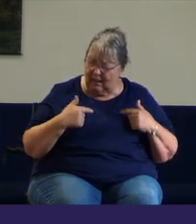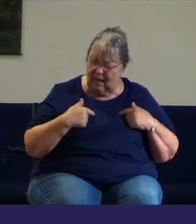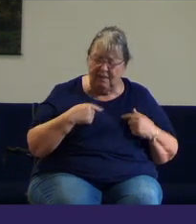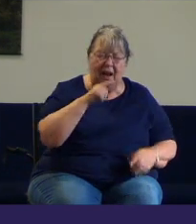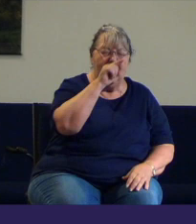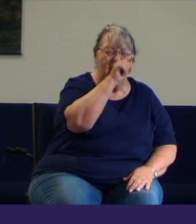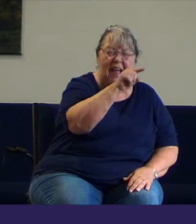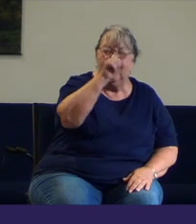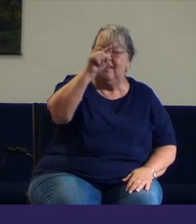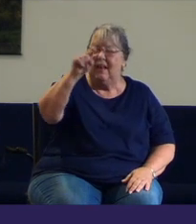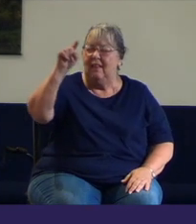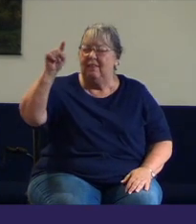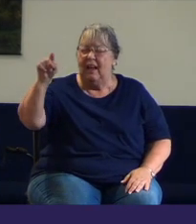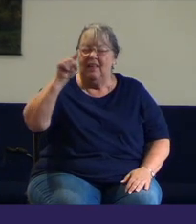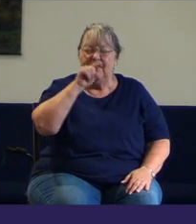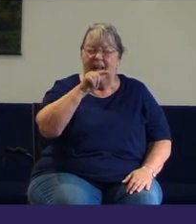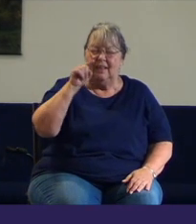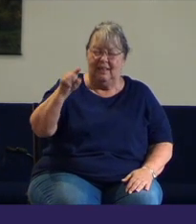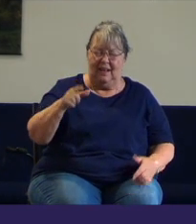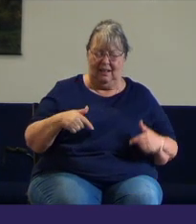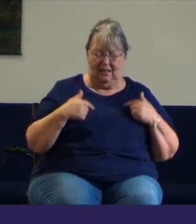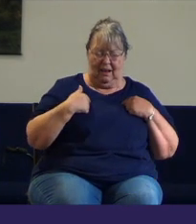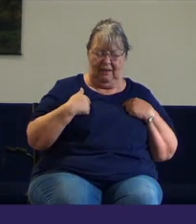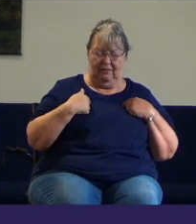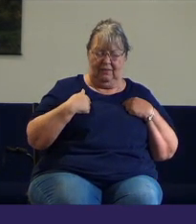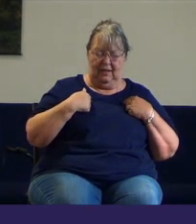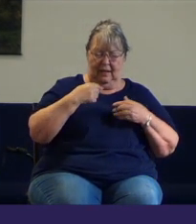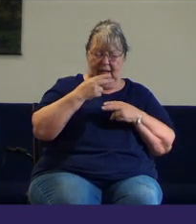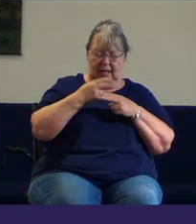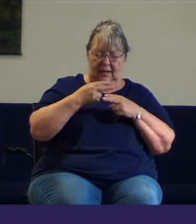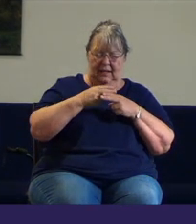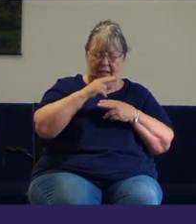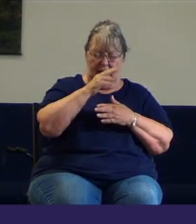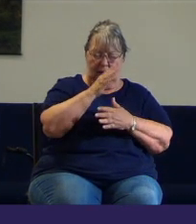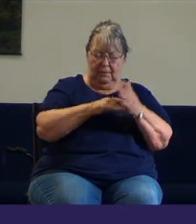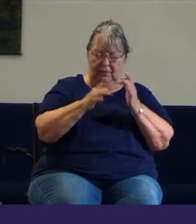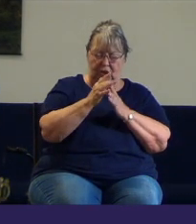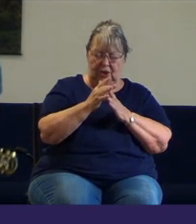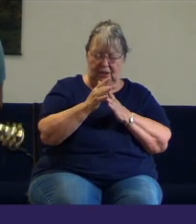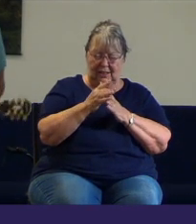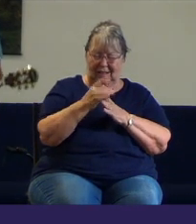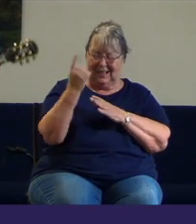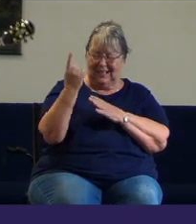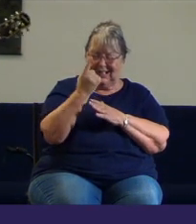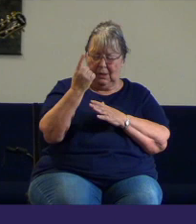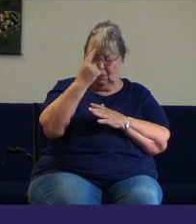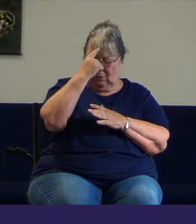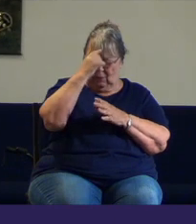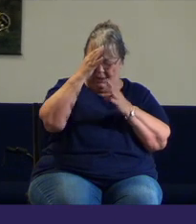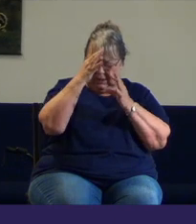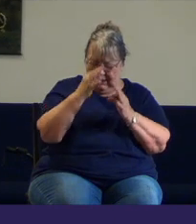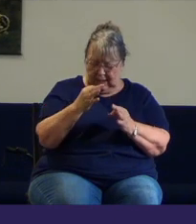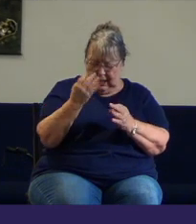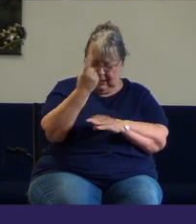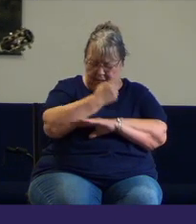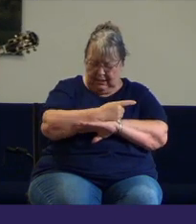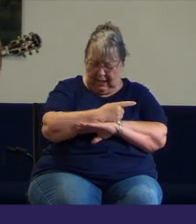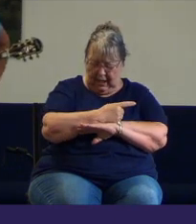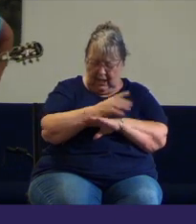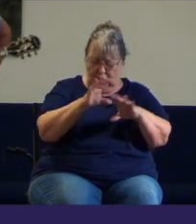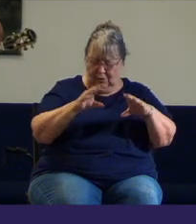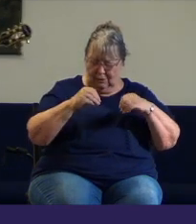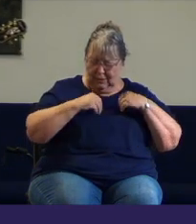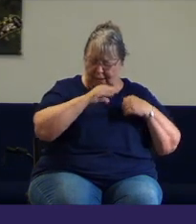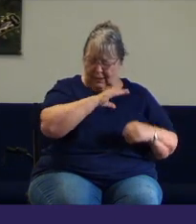life, and also that one in the name of Jesus. And that the decision would be made today for Christ to pray more, to seek